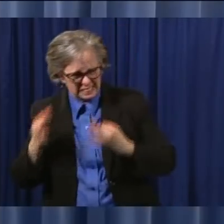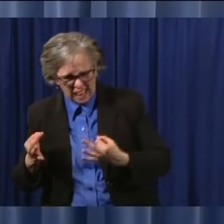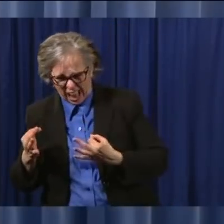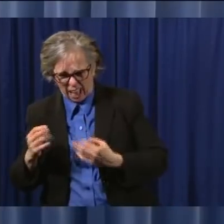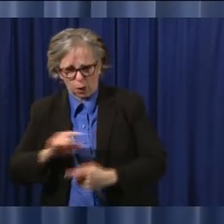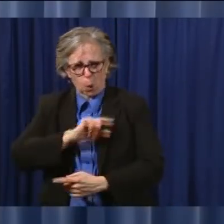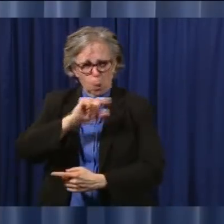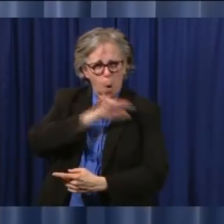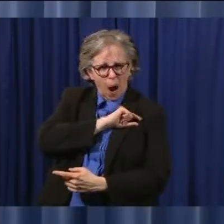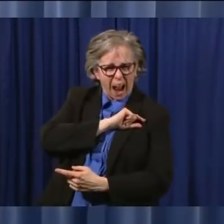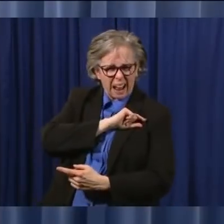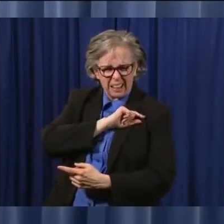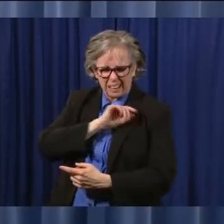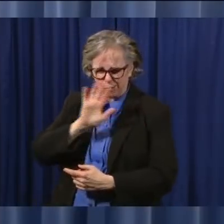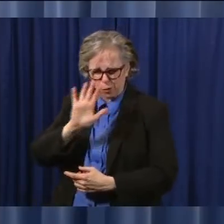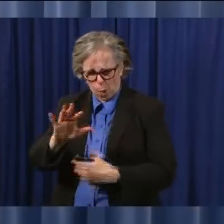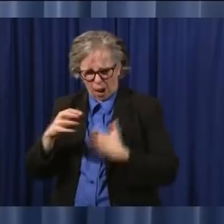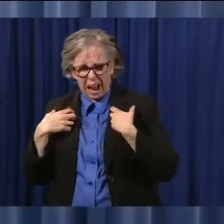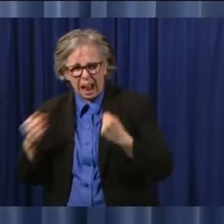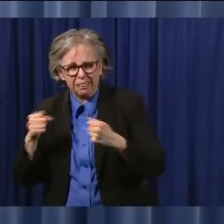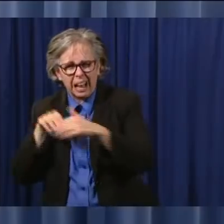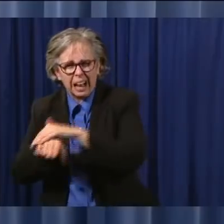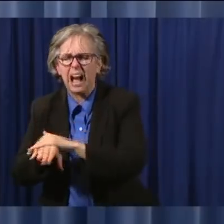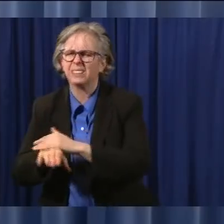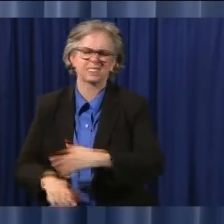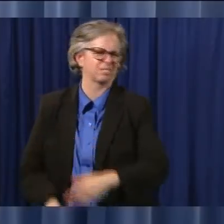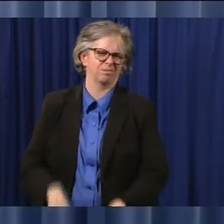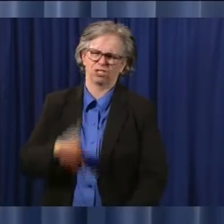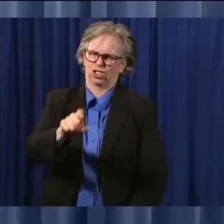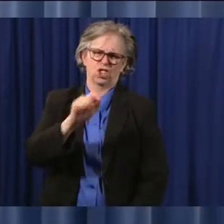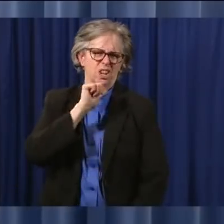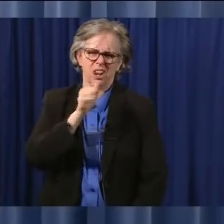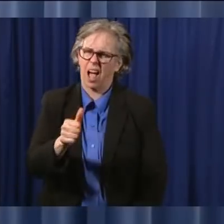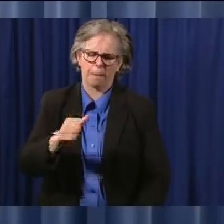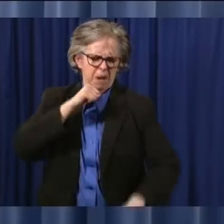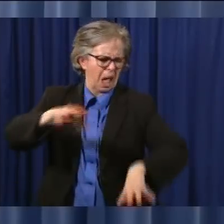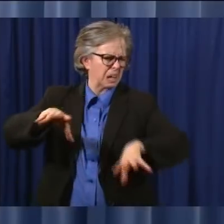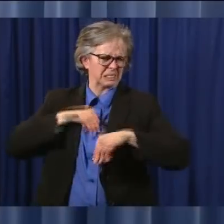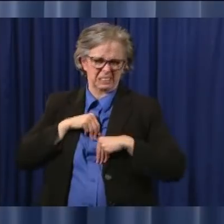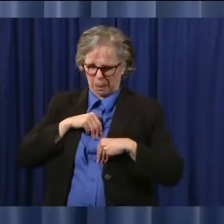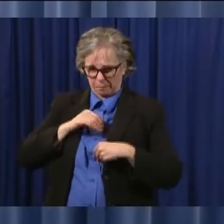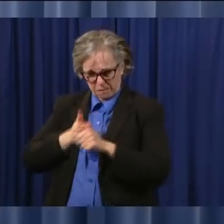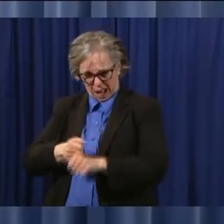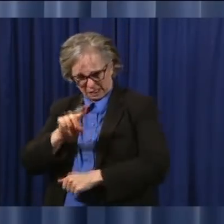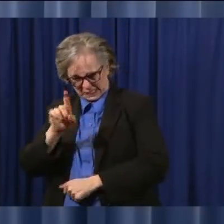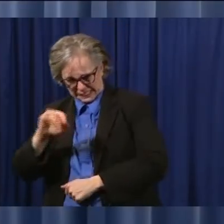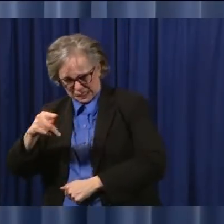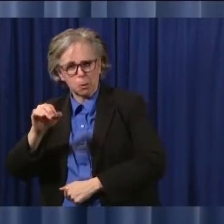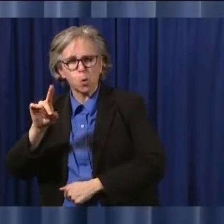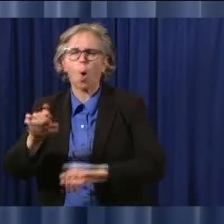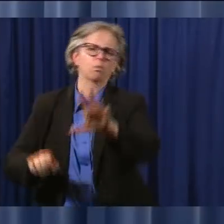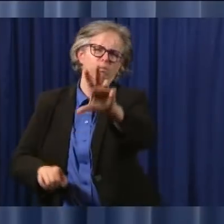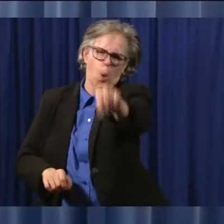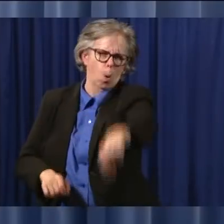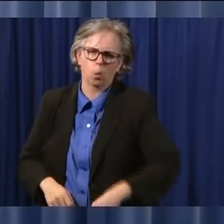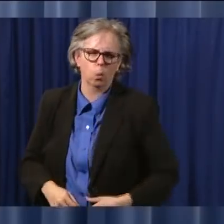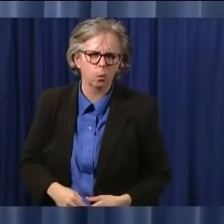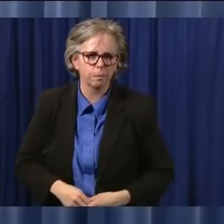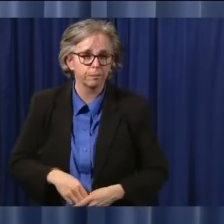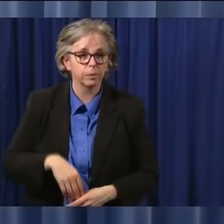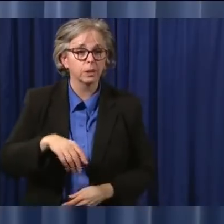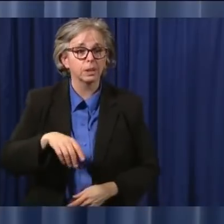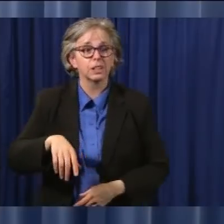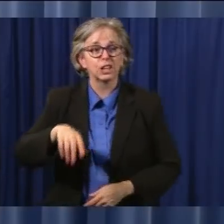determines to a great extent how long you will live, how well you will live. 2/3 of our health